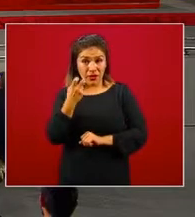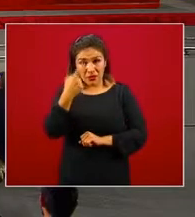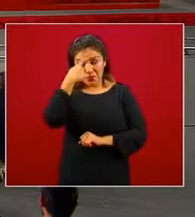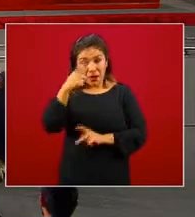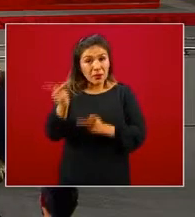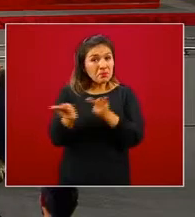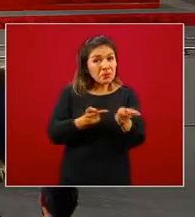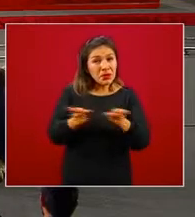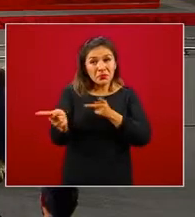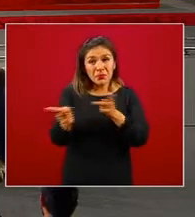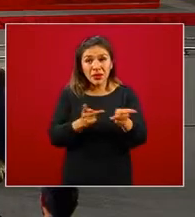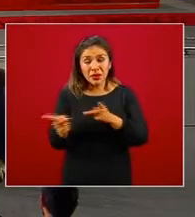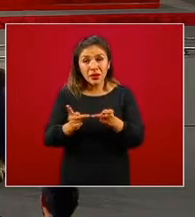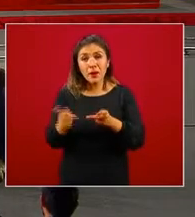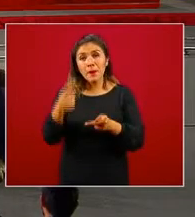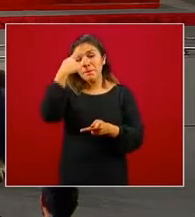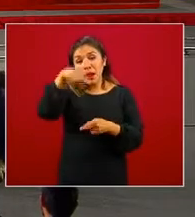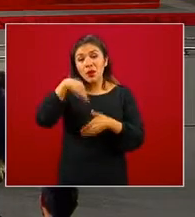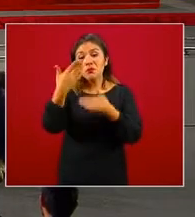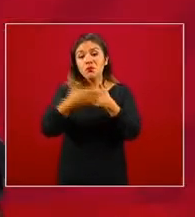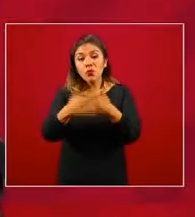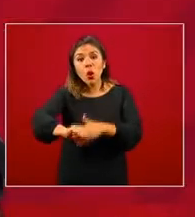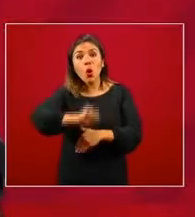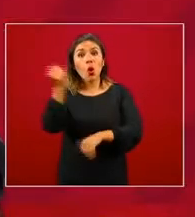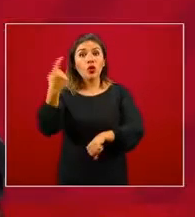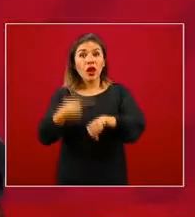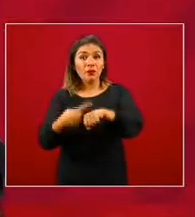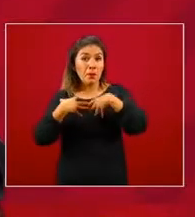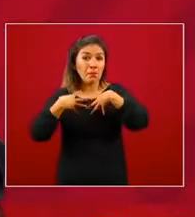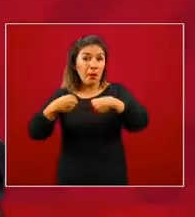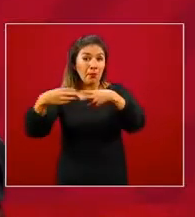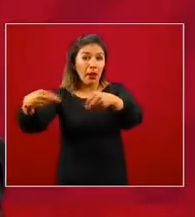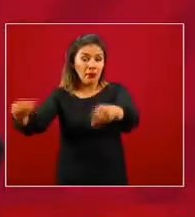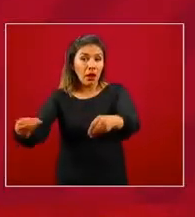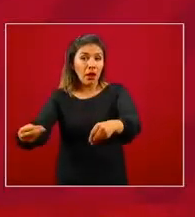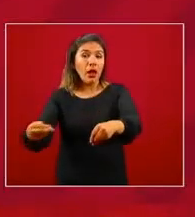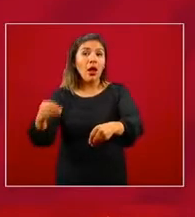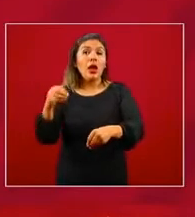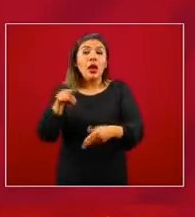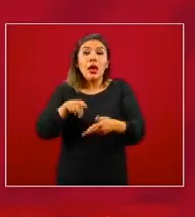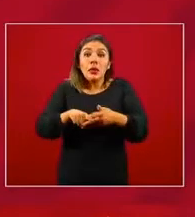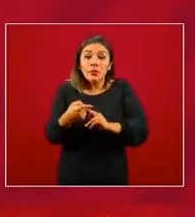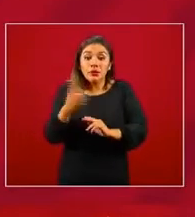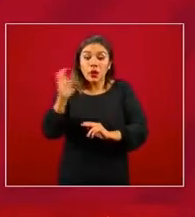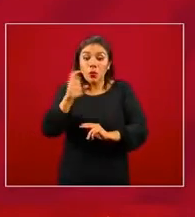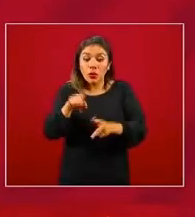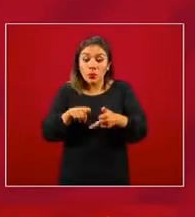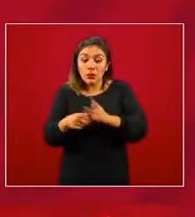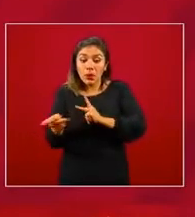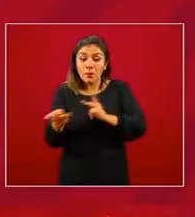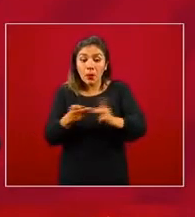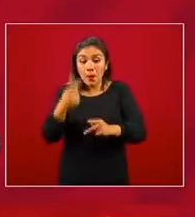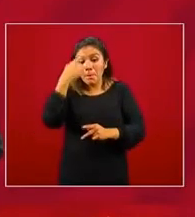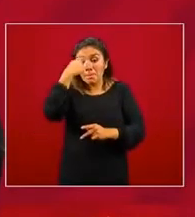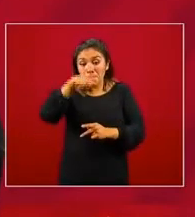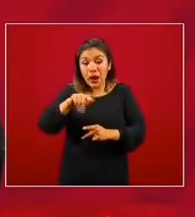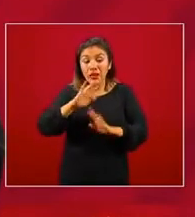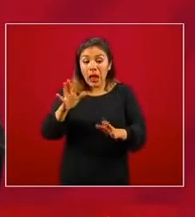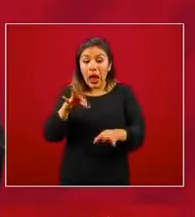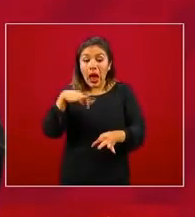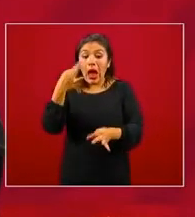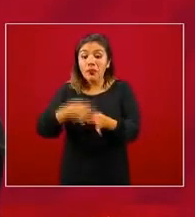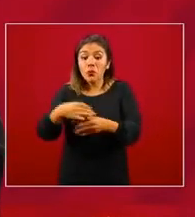terms, the preparation work for a pandemic, it doesn't start when